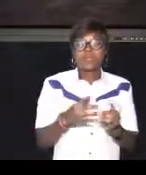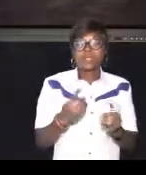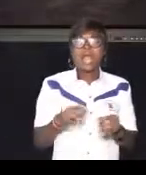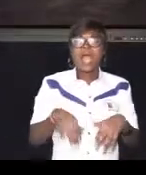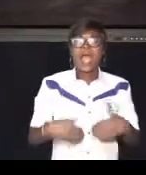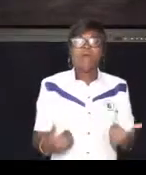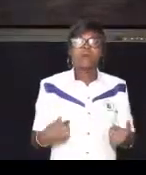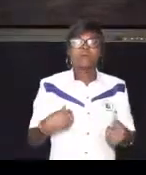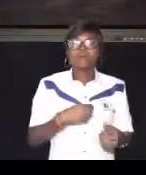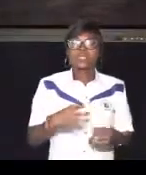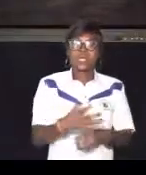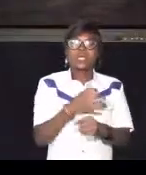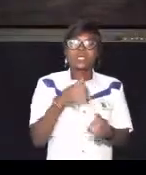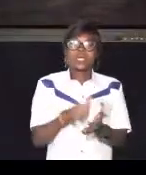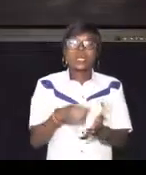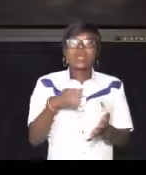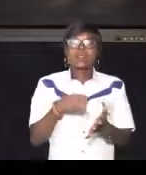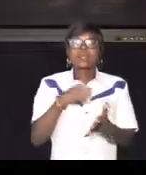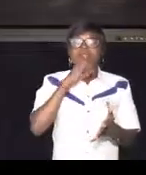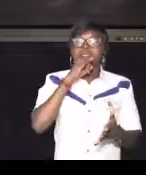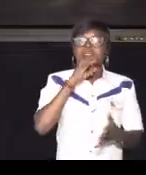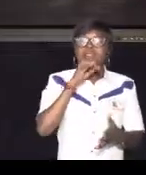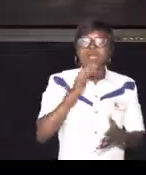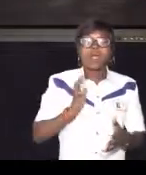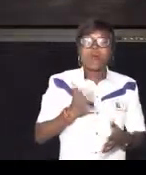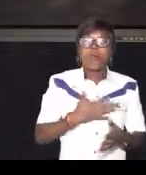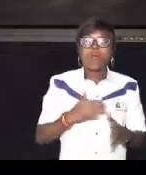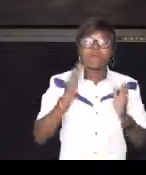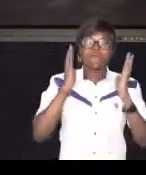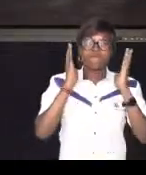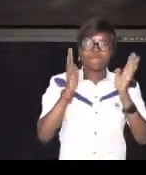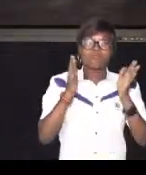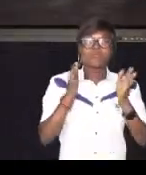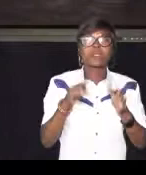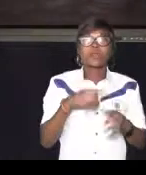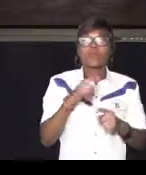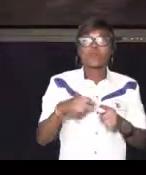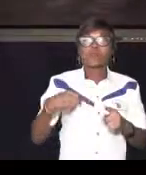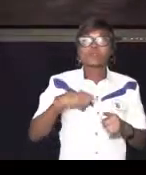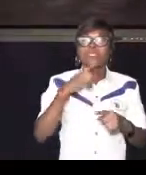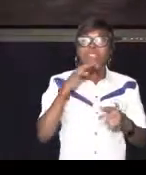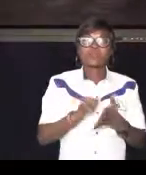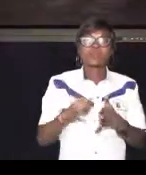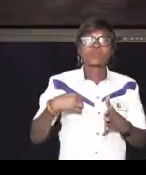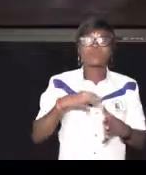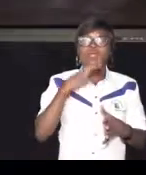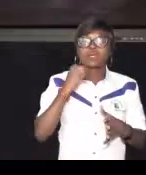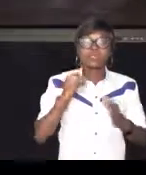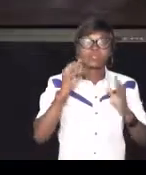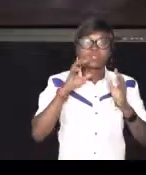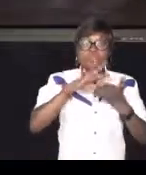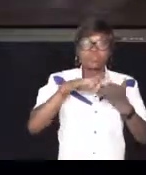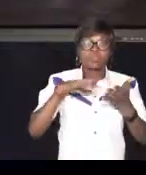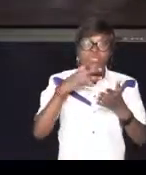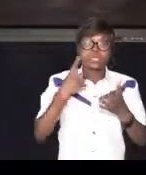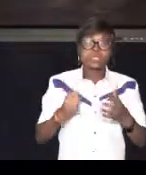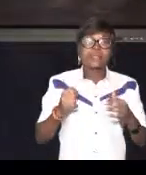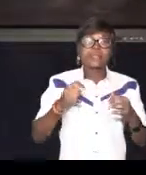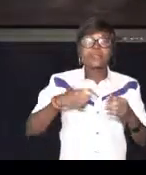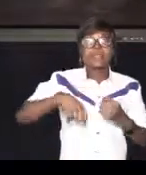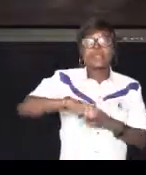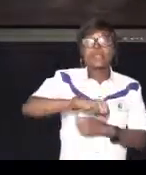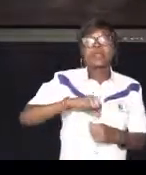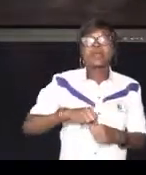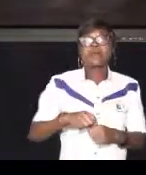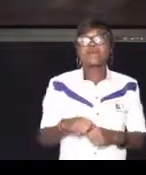do we determine the number to assign? That is our focus when we say we are studying area. The area is the amount of space